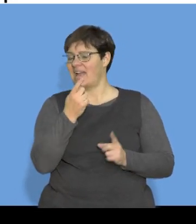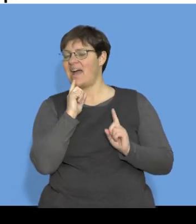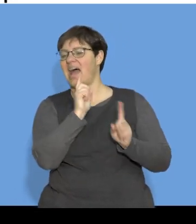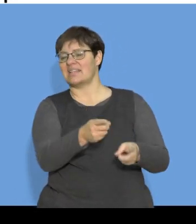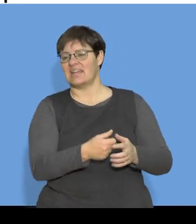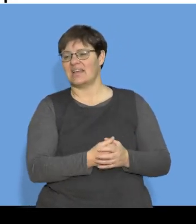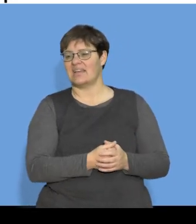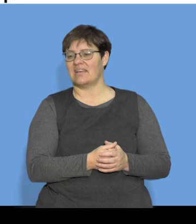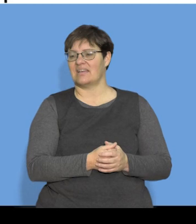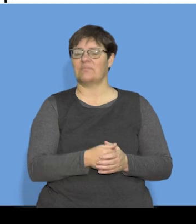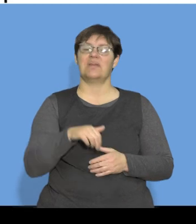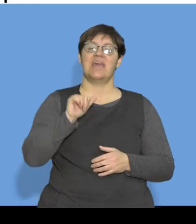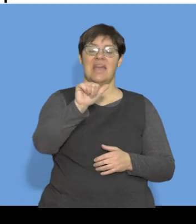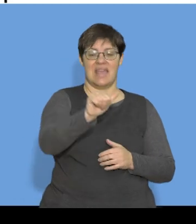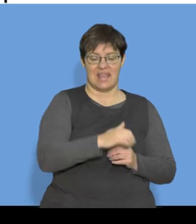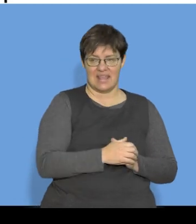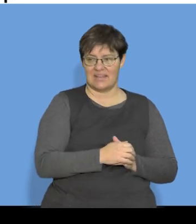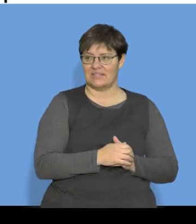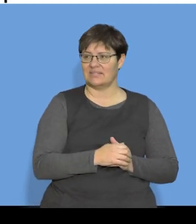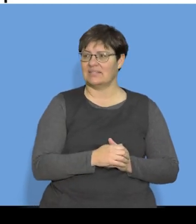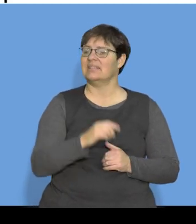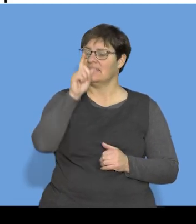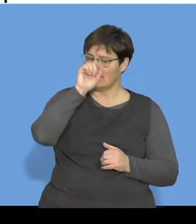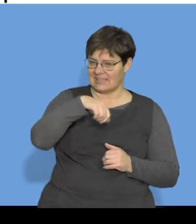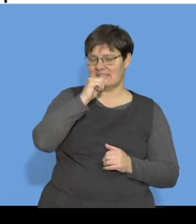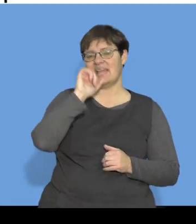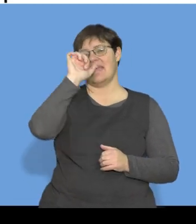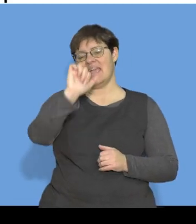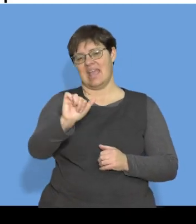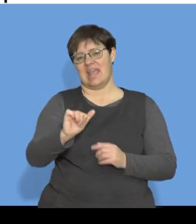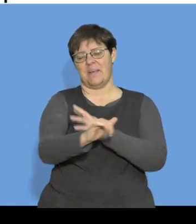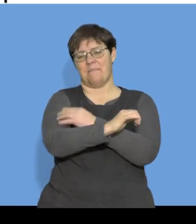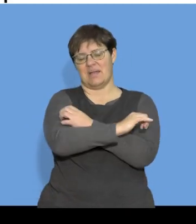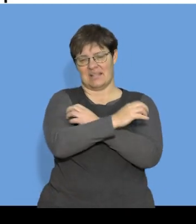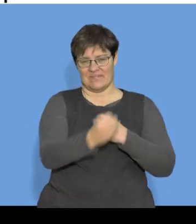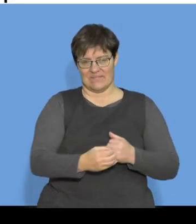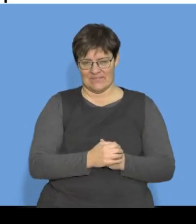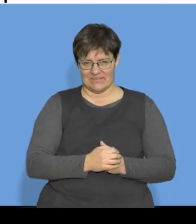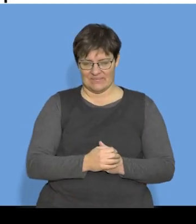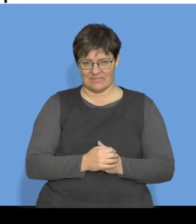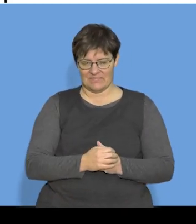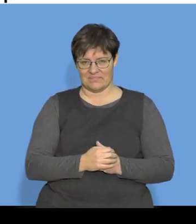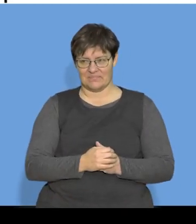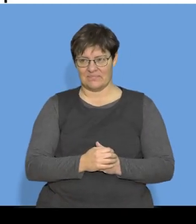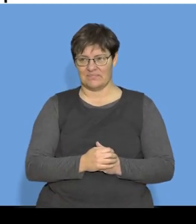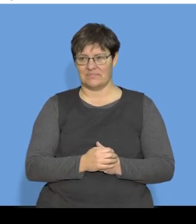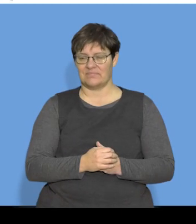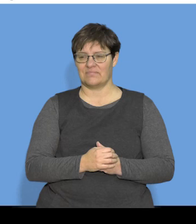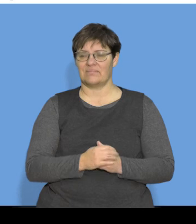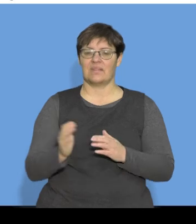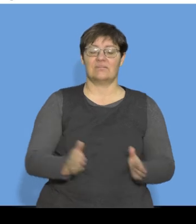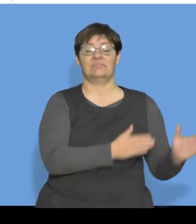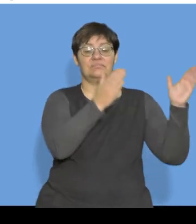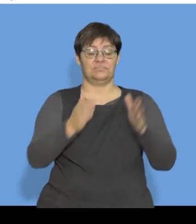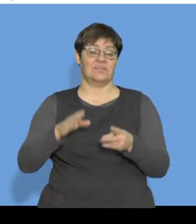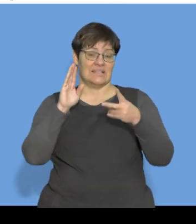direction to answer, to give answer. That will be A. Yes, A is the muscle, is the effector. Then